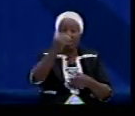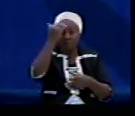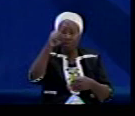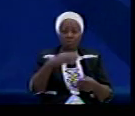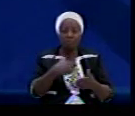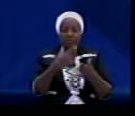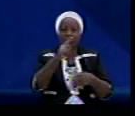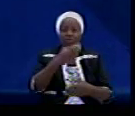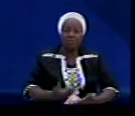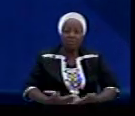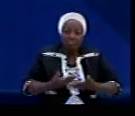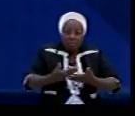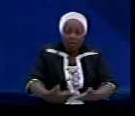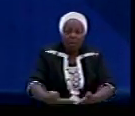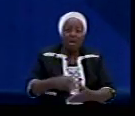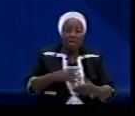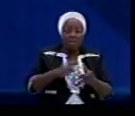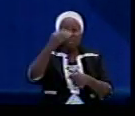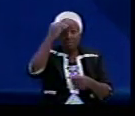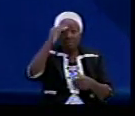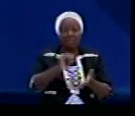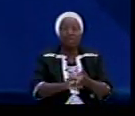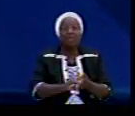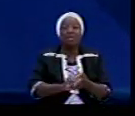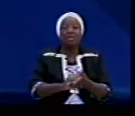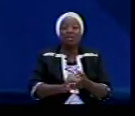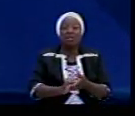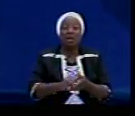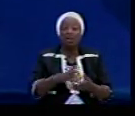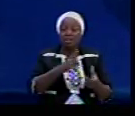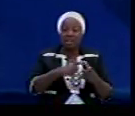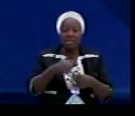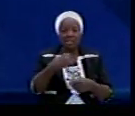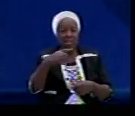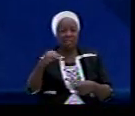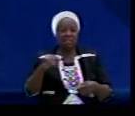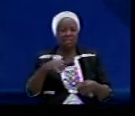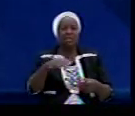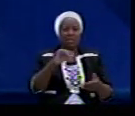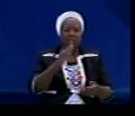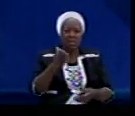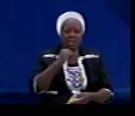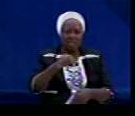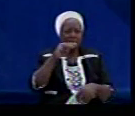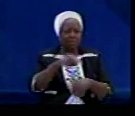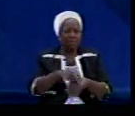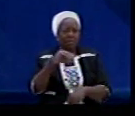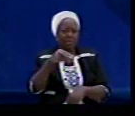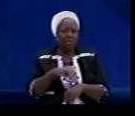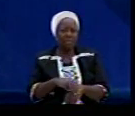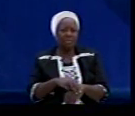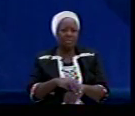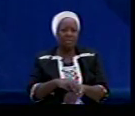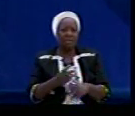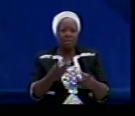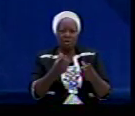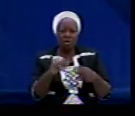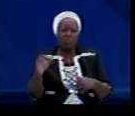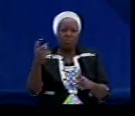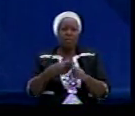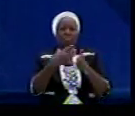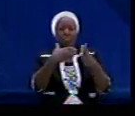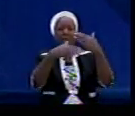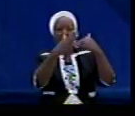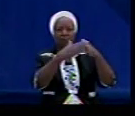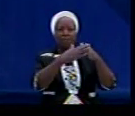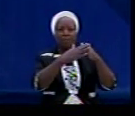be born, and he knows you today. And he's saying, there is a message coming from heaven,